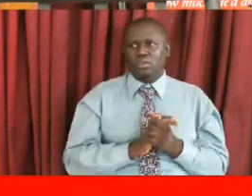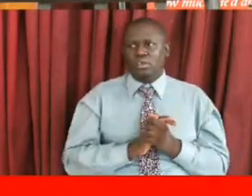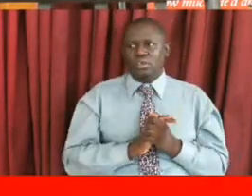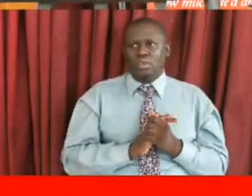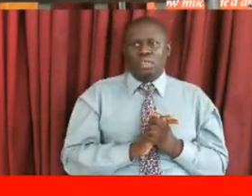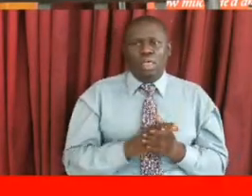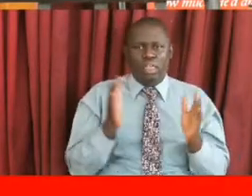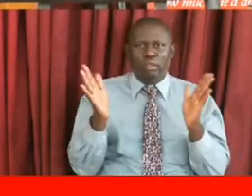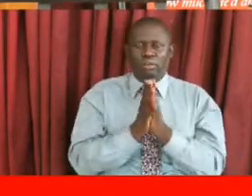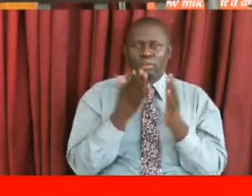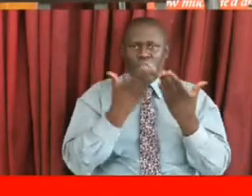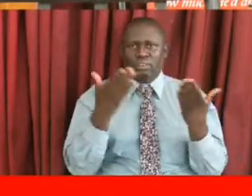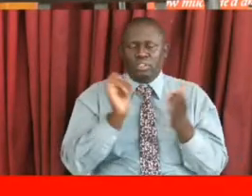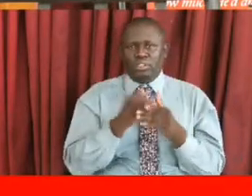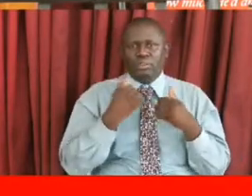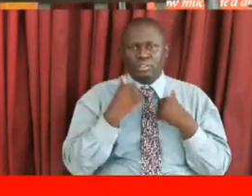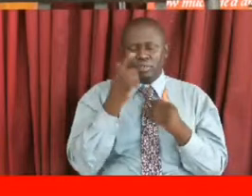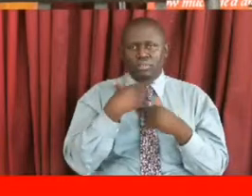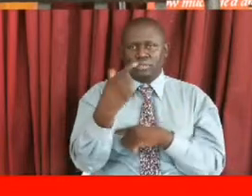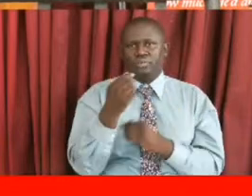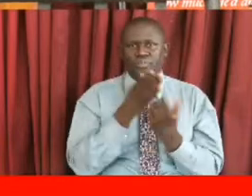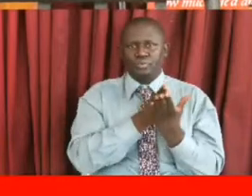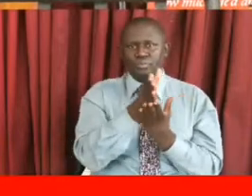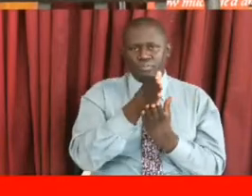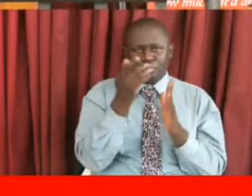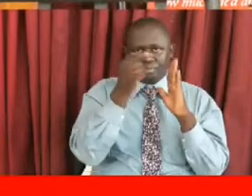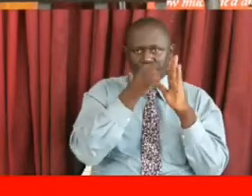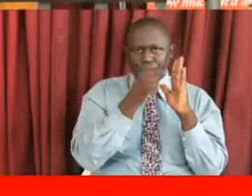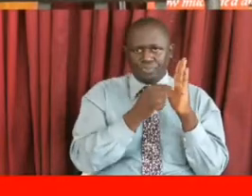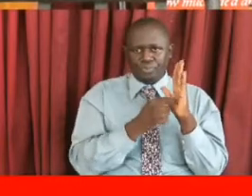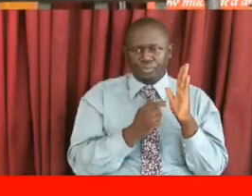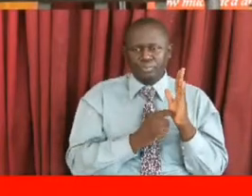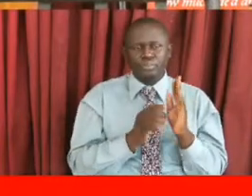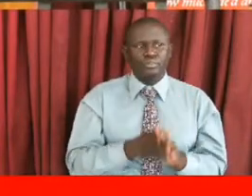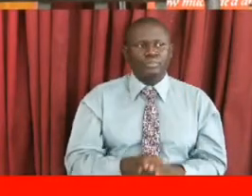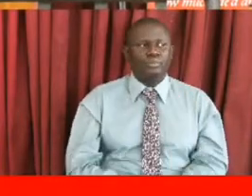this that is the devil